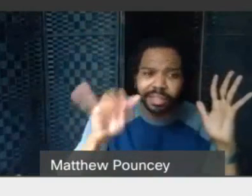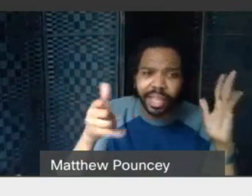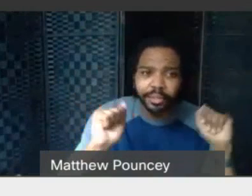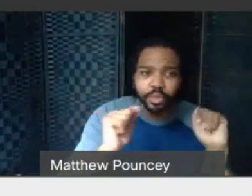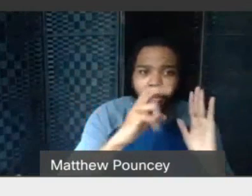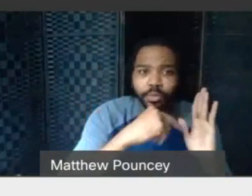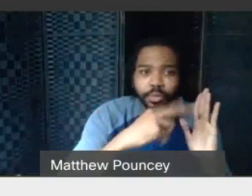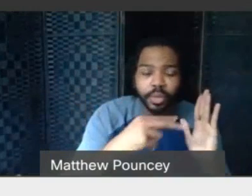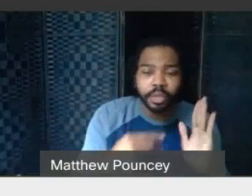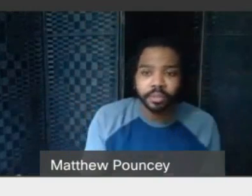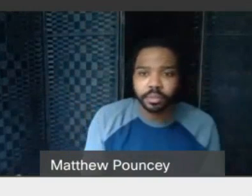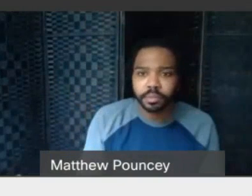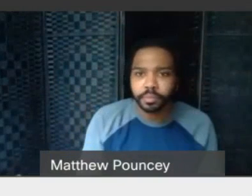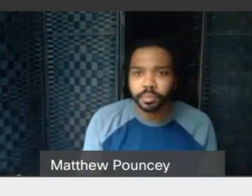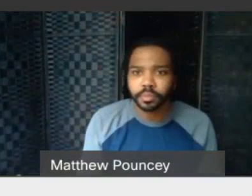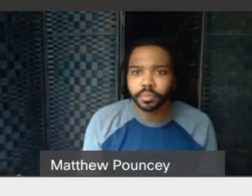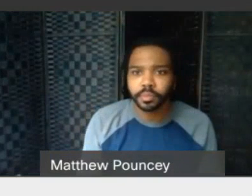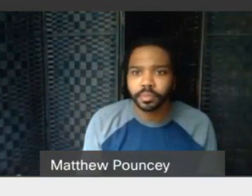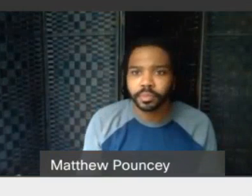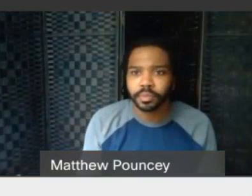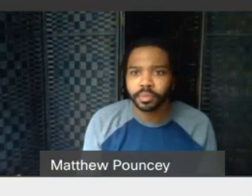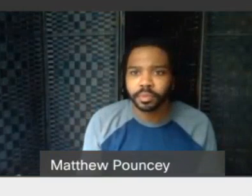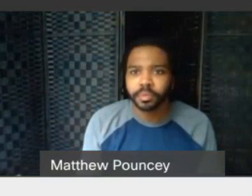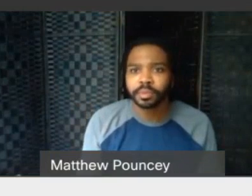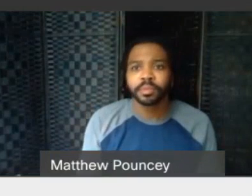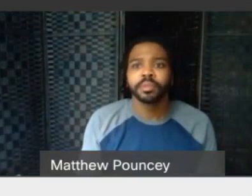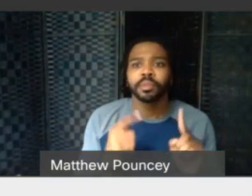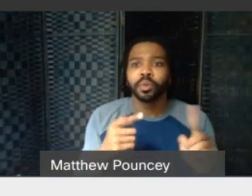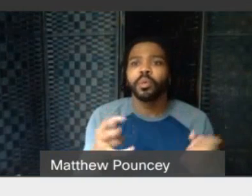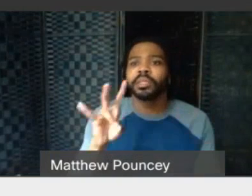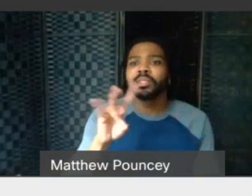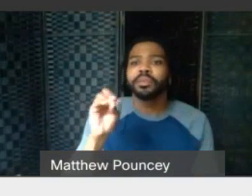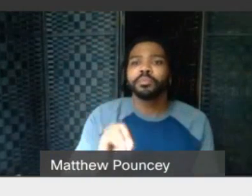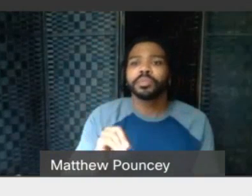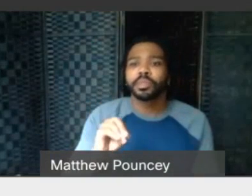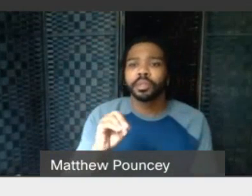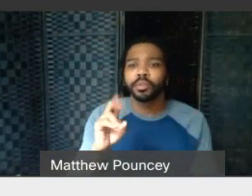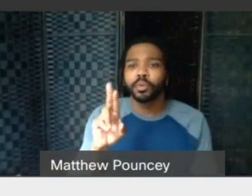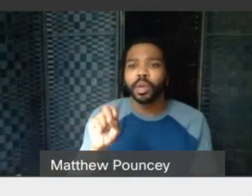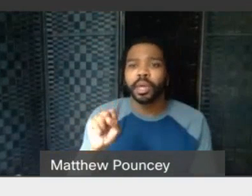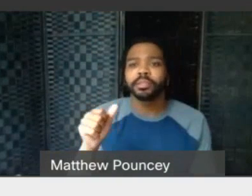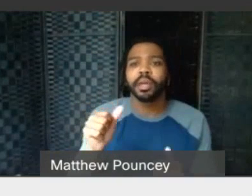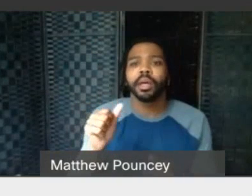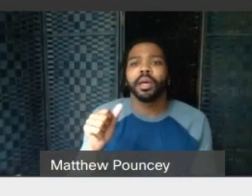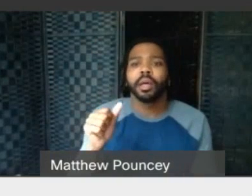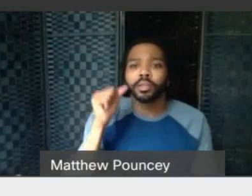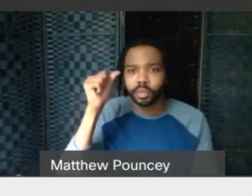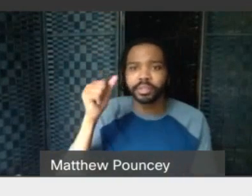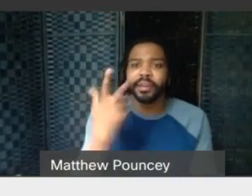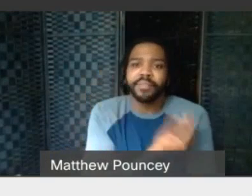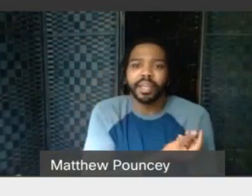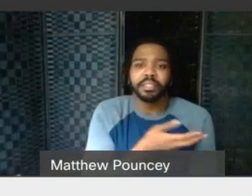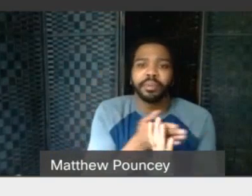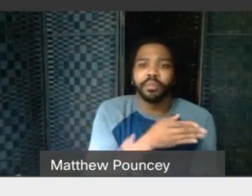Action vaccination campaign to get 70% of U.S. adults vaccinated by July the 4th, and that is launching